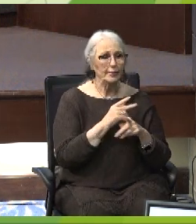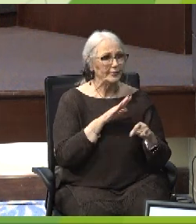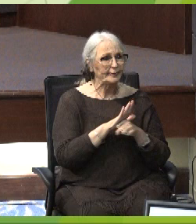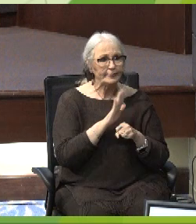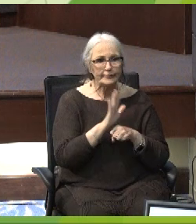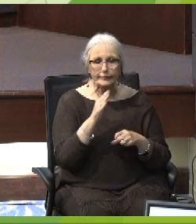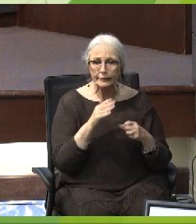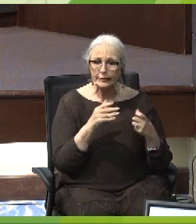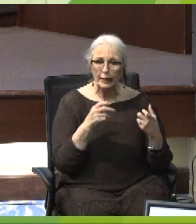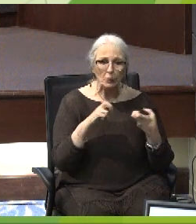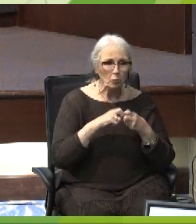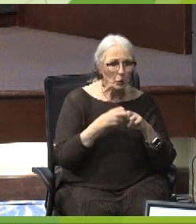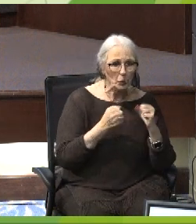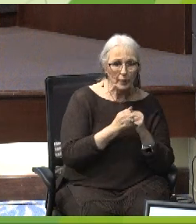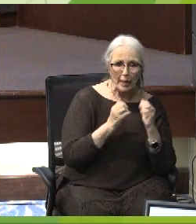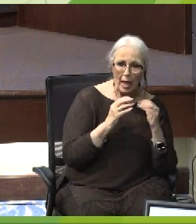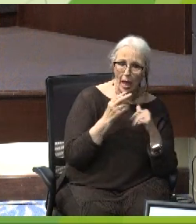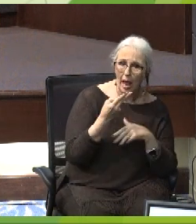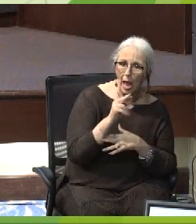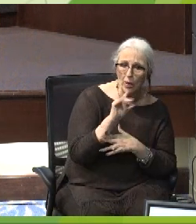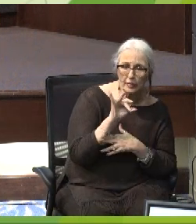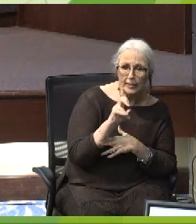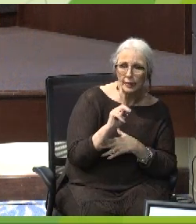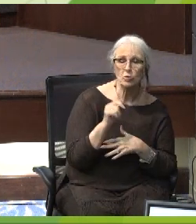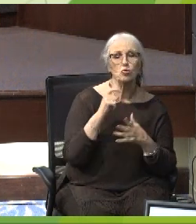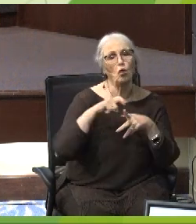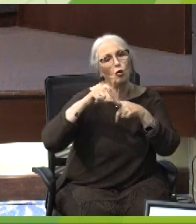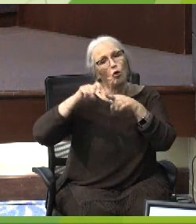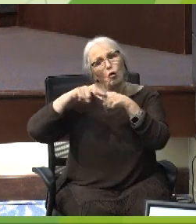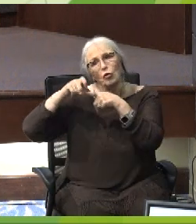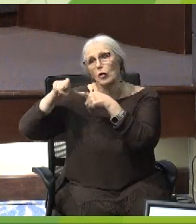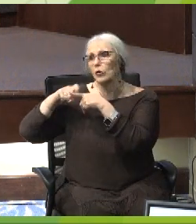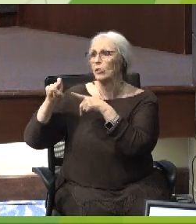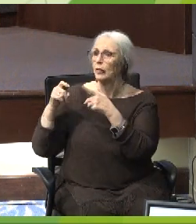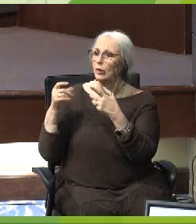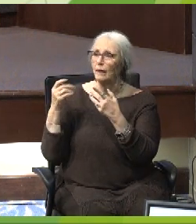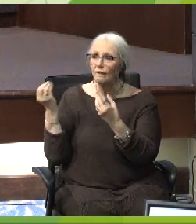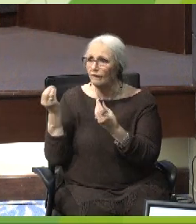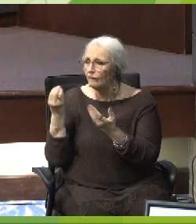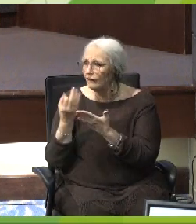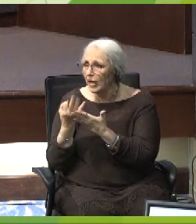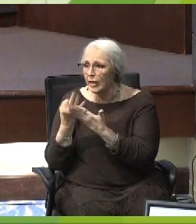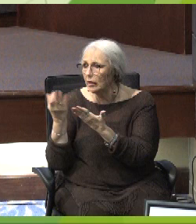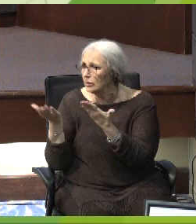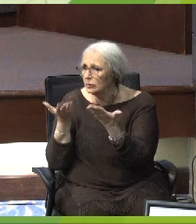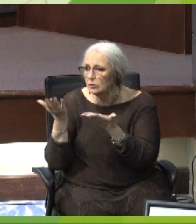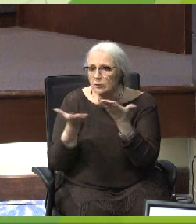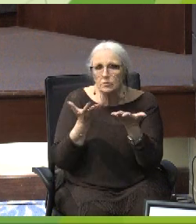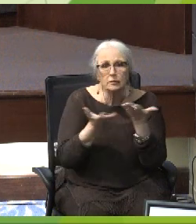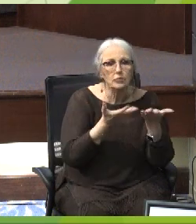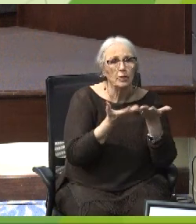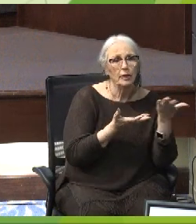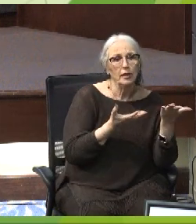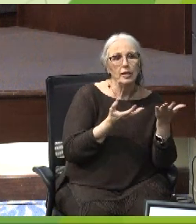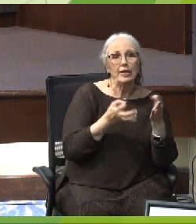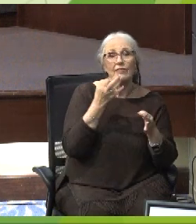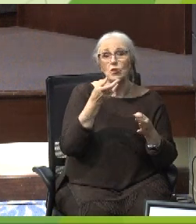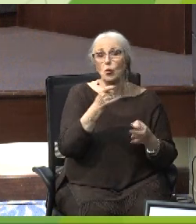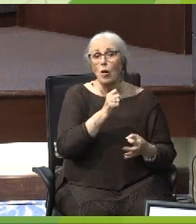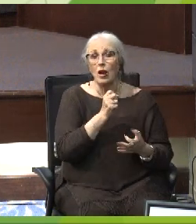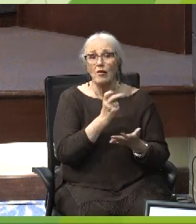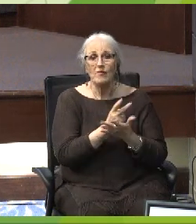housing crisis, you would have to call the different organizations to see what funding was available and if you qualified.